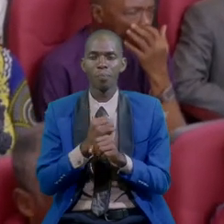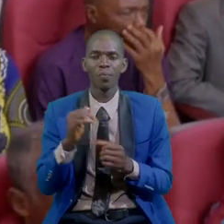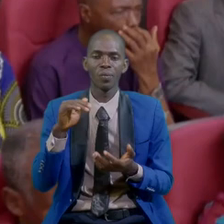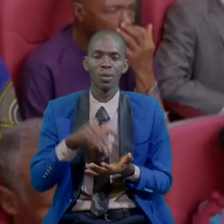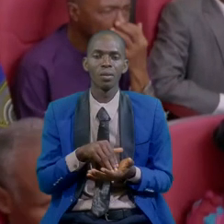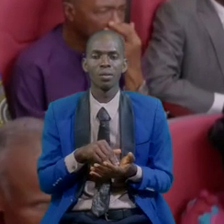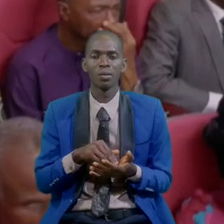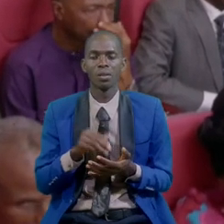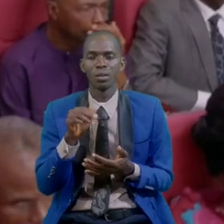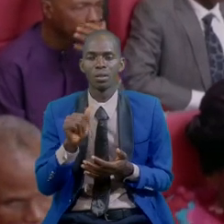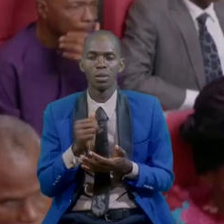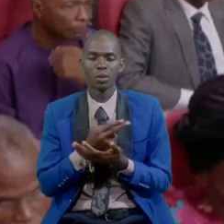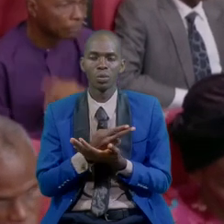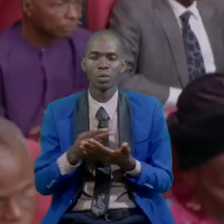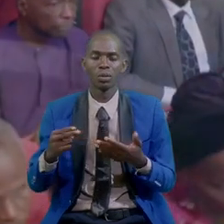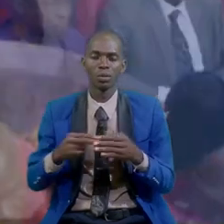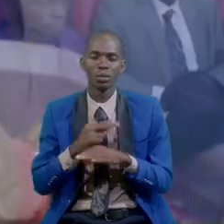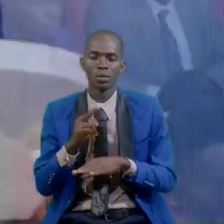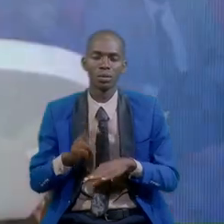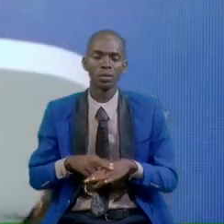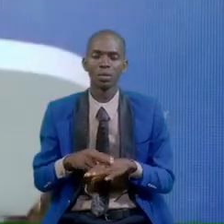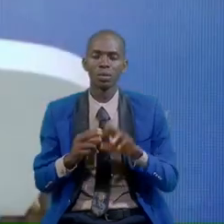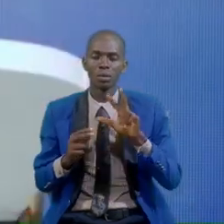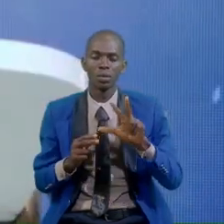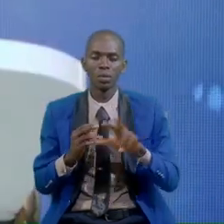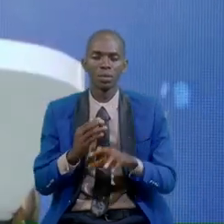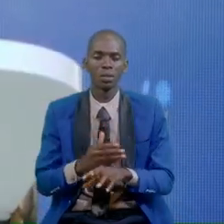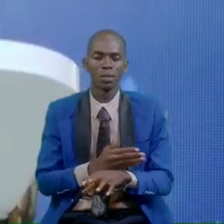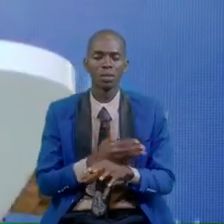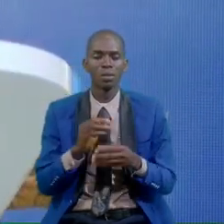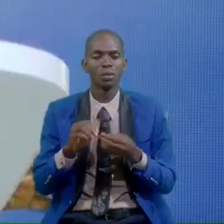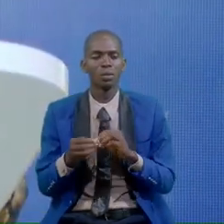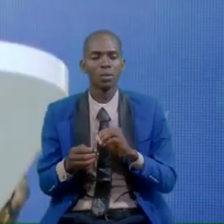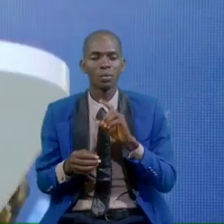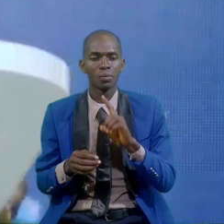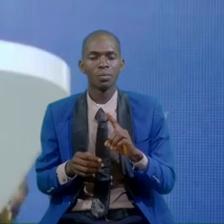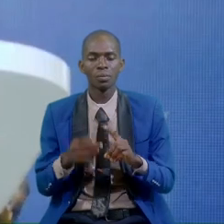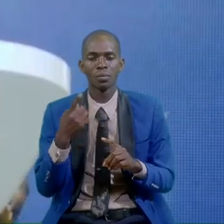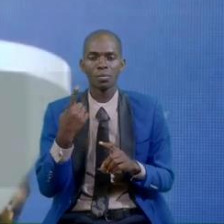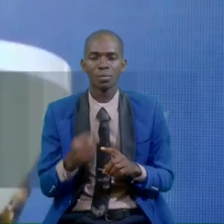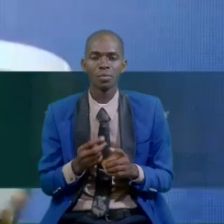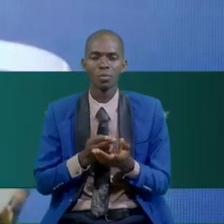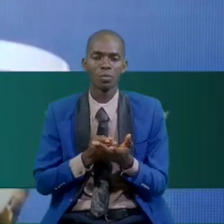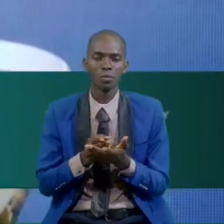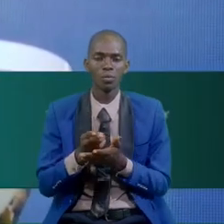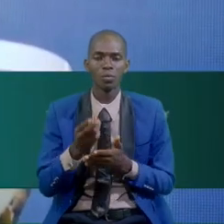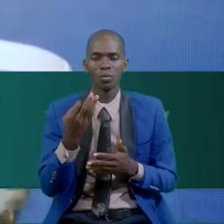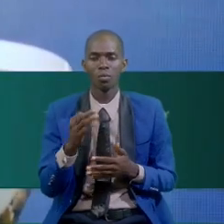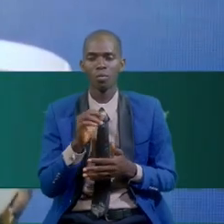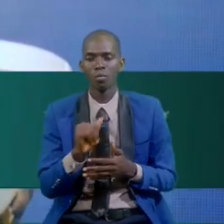a holy nation. Three things. Number one, the integrity of a godly